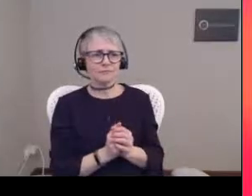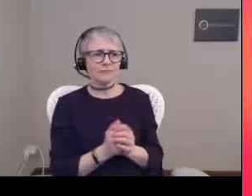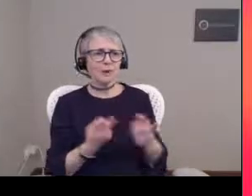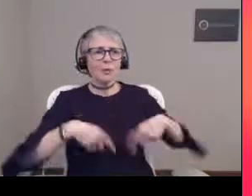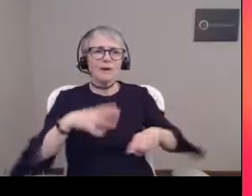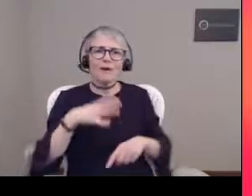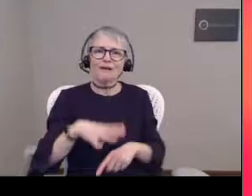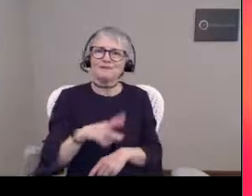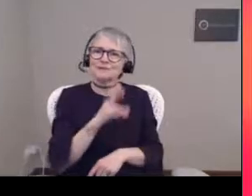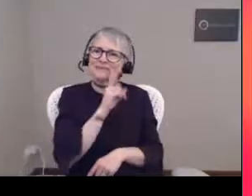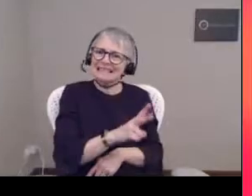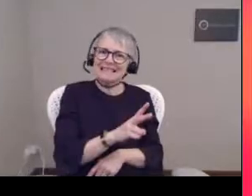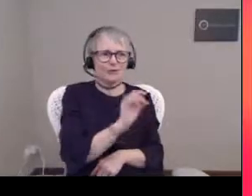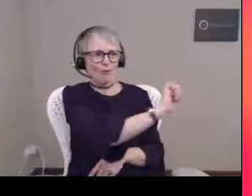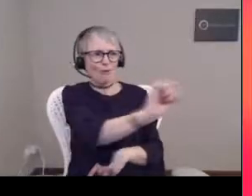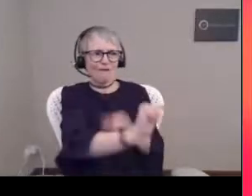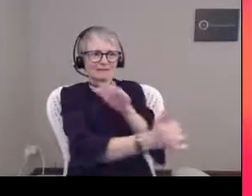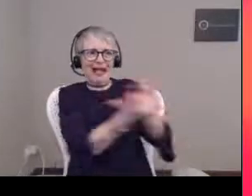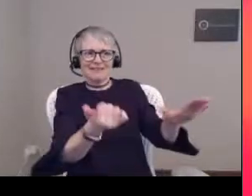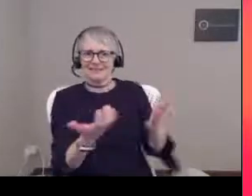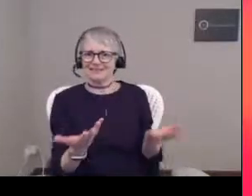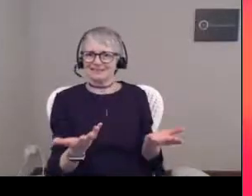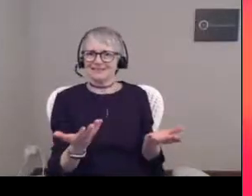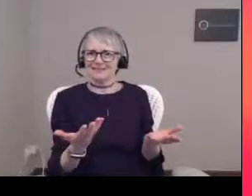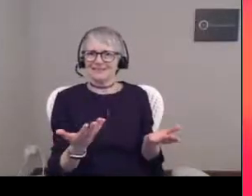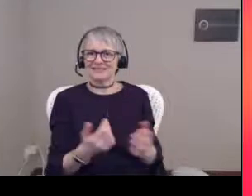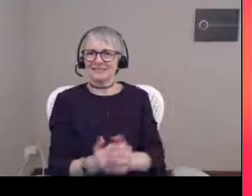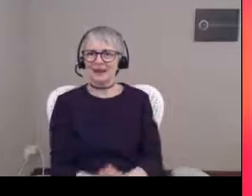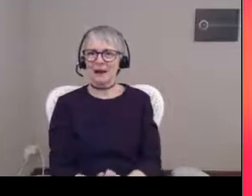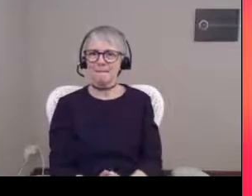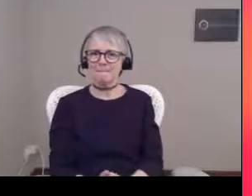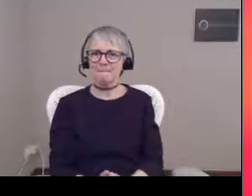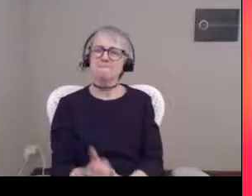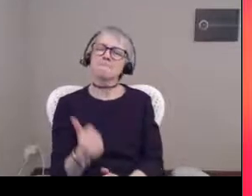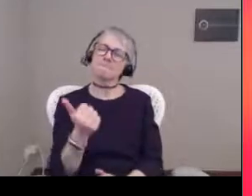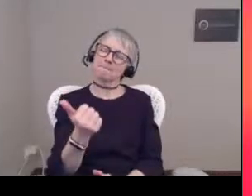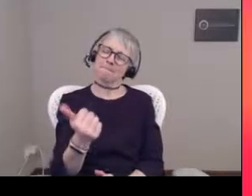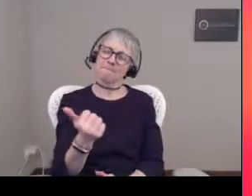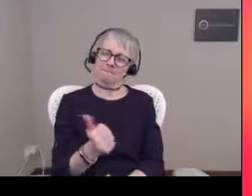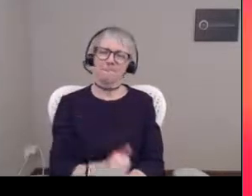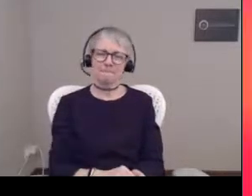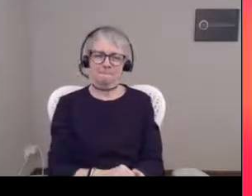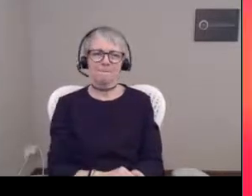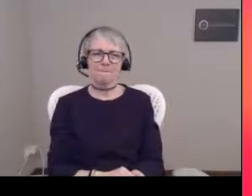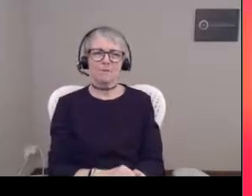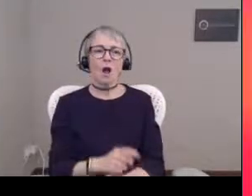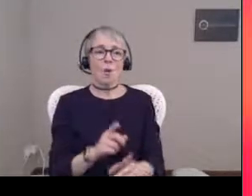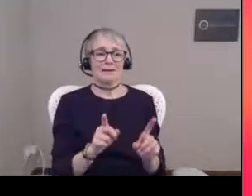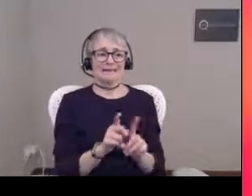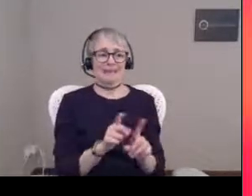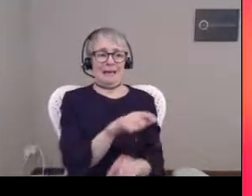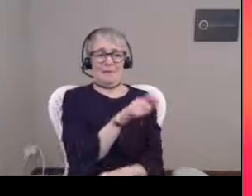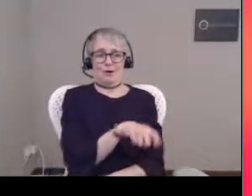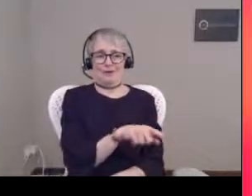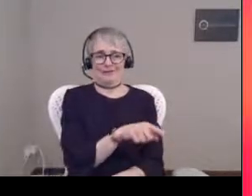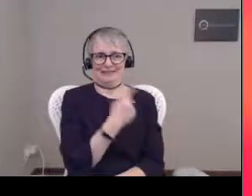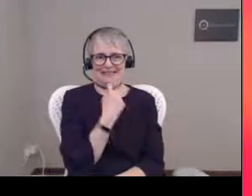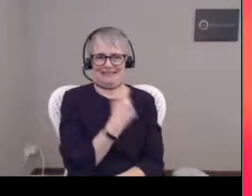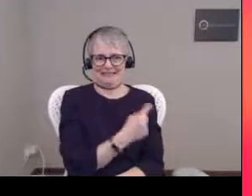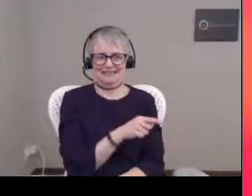possible across all our opportunities. That's great. And also from the same candidate, a question